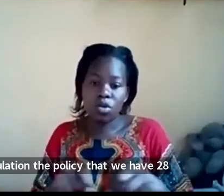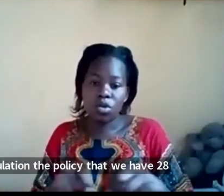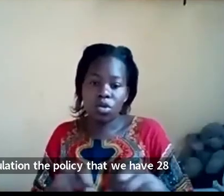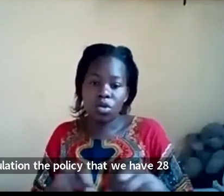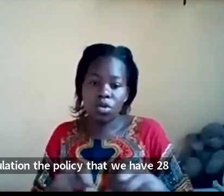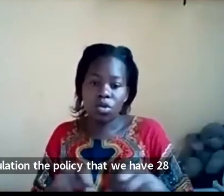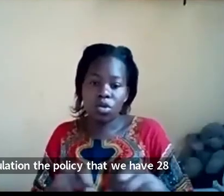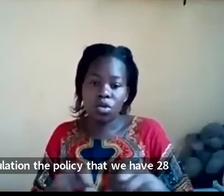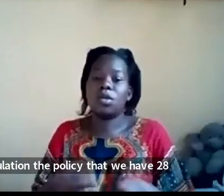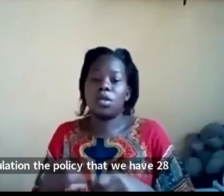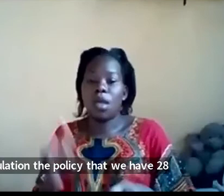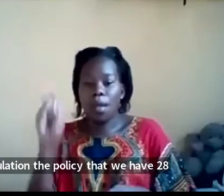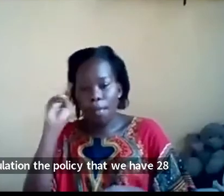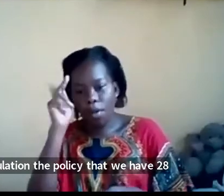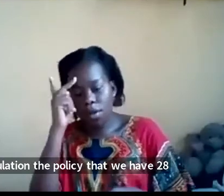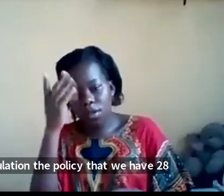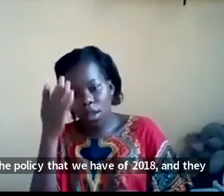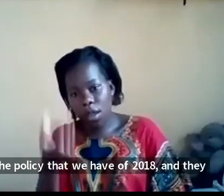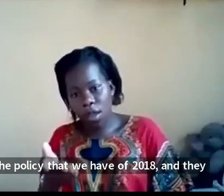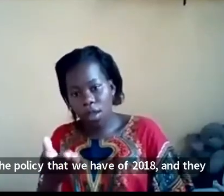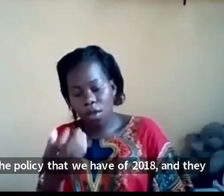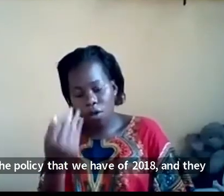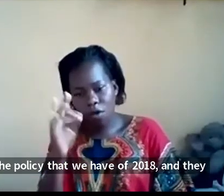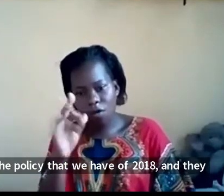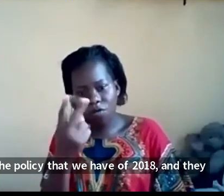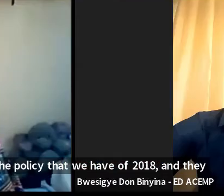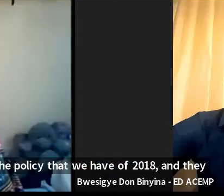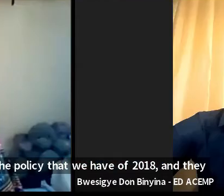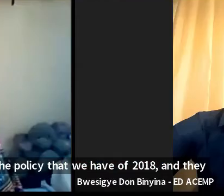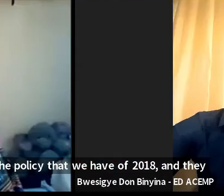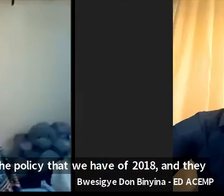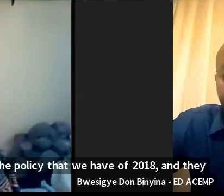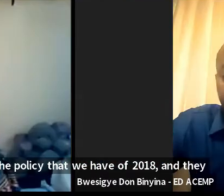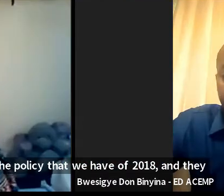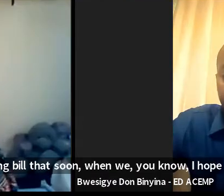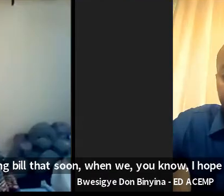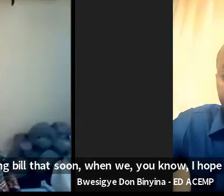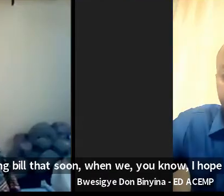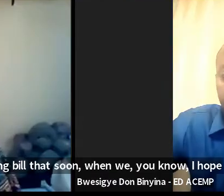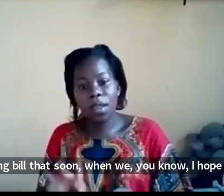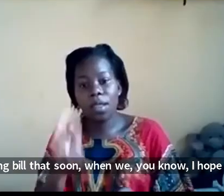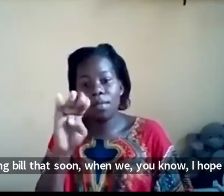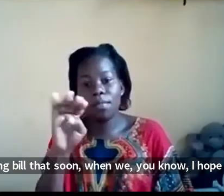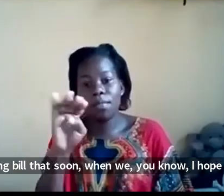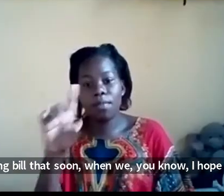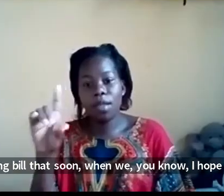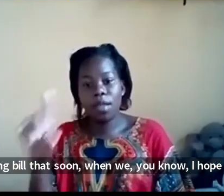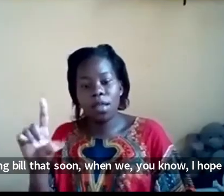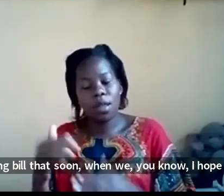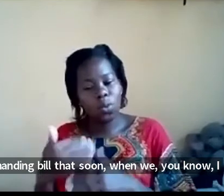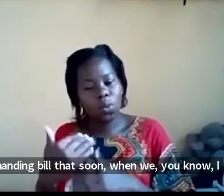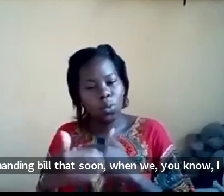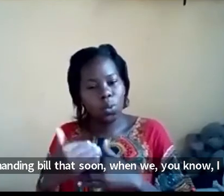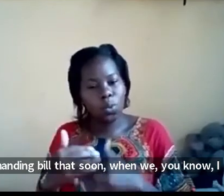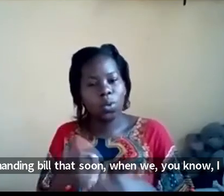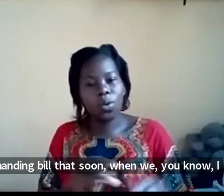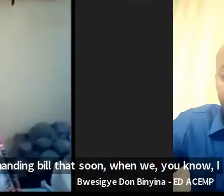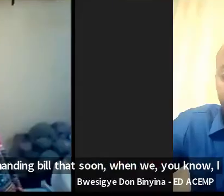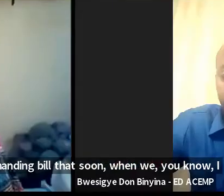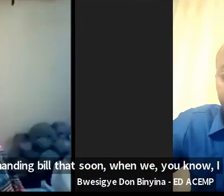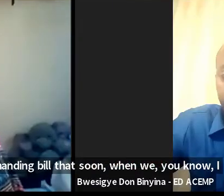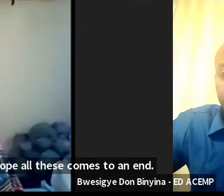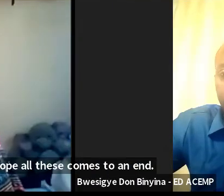and then now the mining bill that soon when we, I hope all this comes to an end and we have the parliament